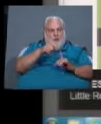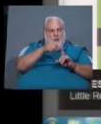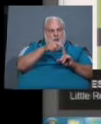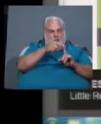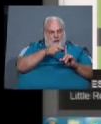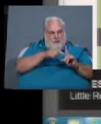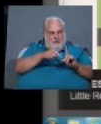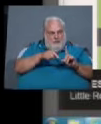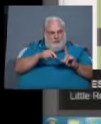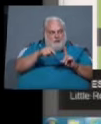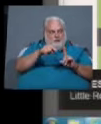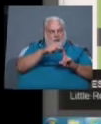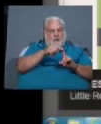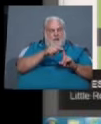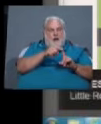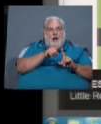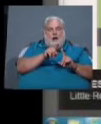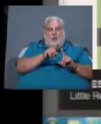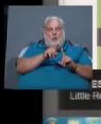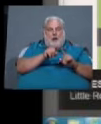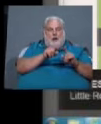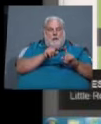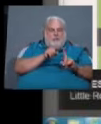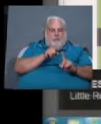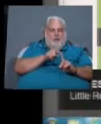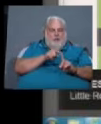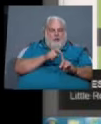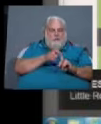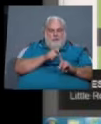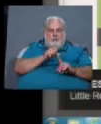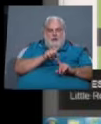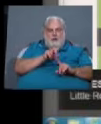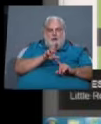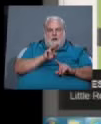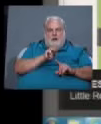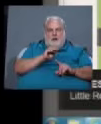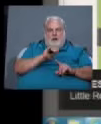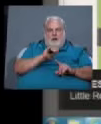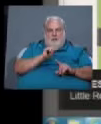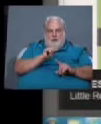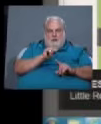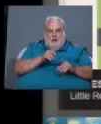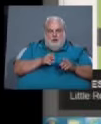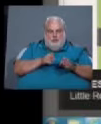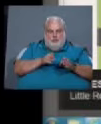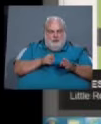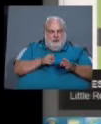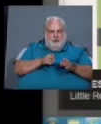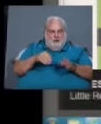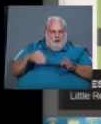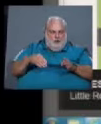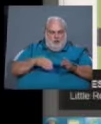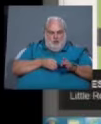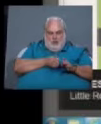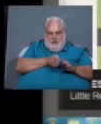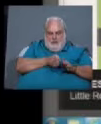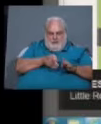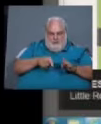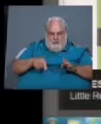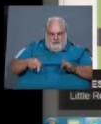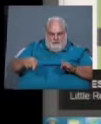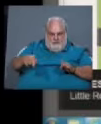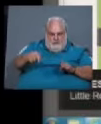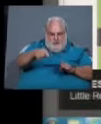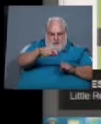provide for a single point of access off of Summit Street on the bottom of the exhibit here on the west side of the school, and